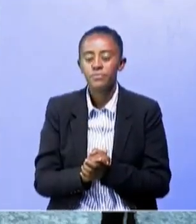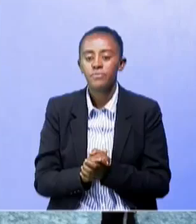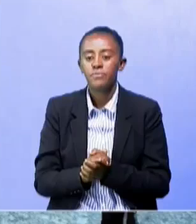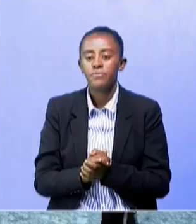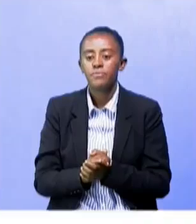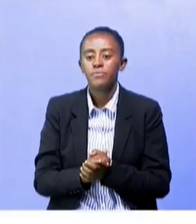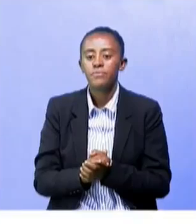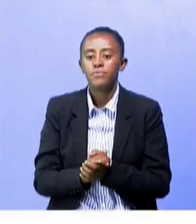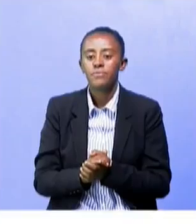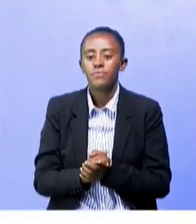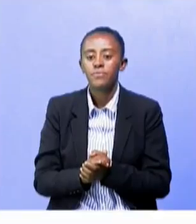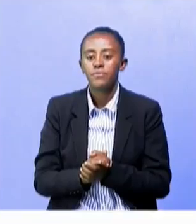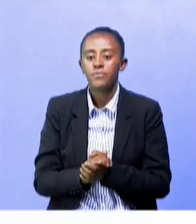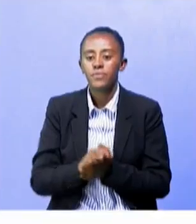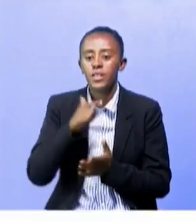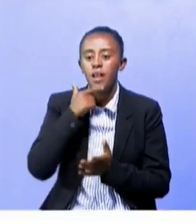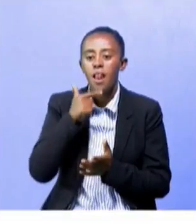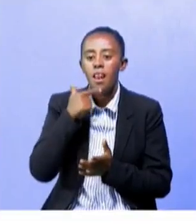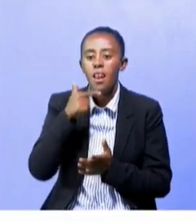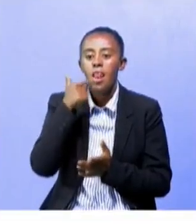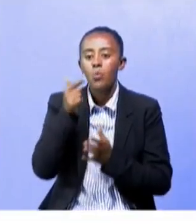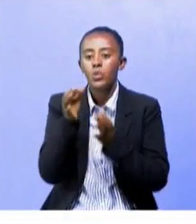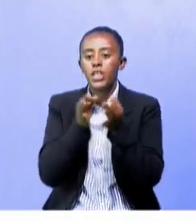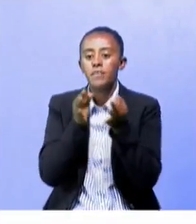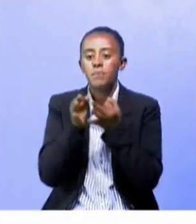These are language expressions.